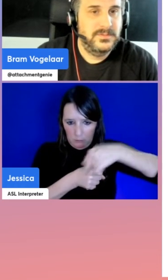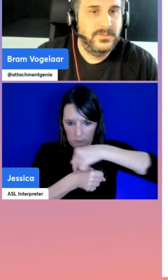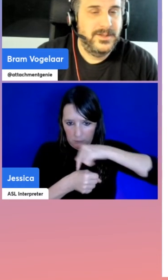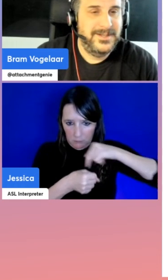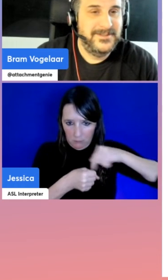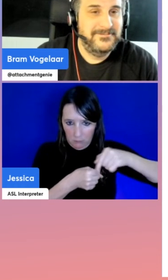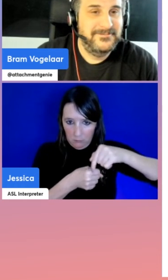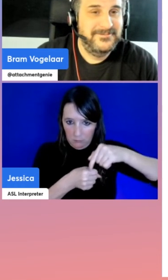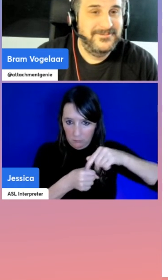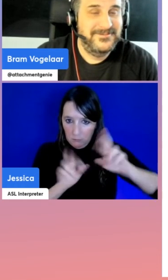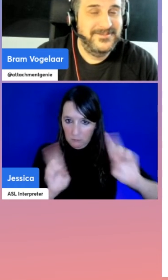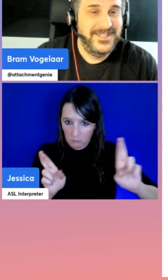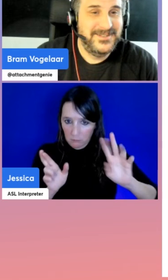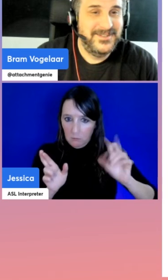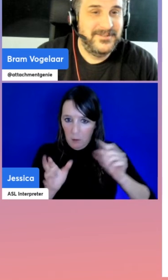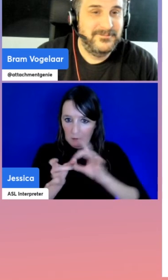cool